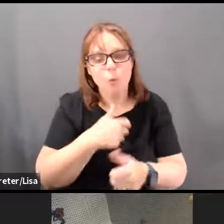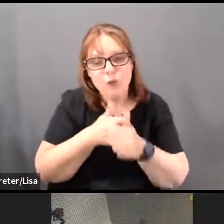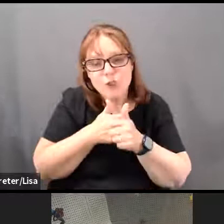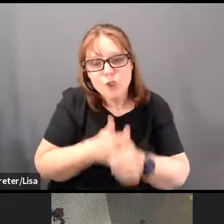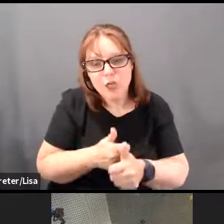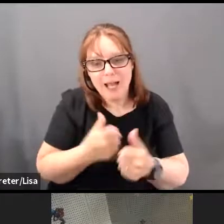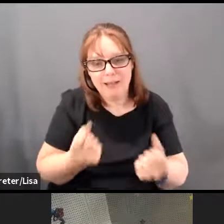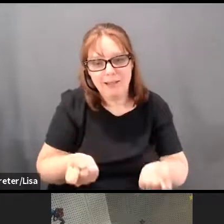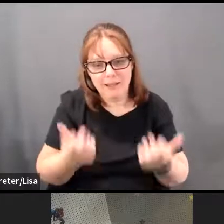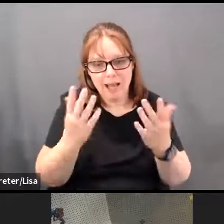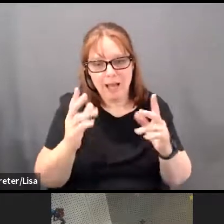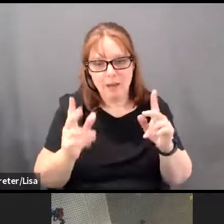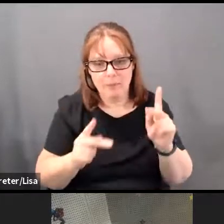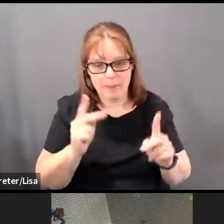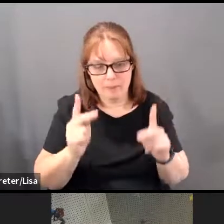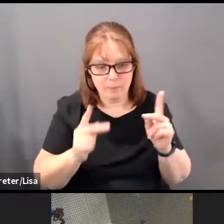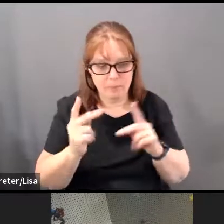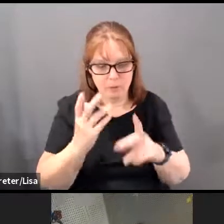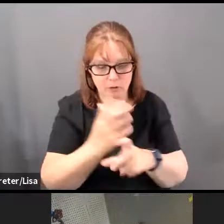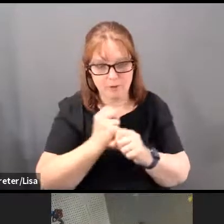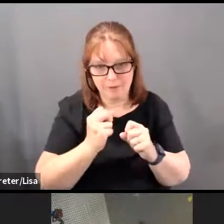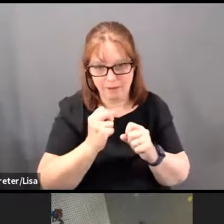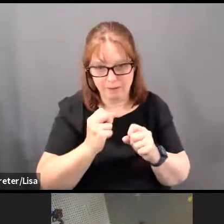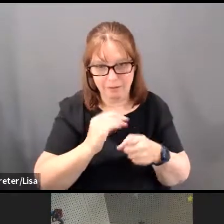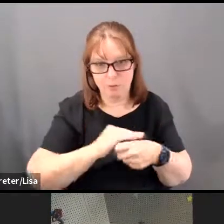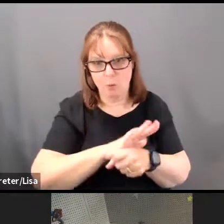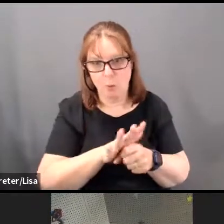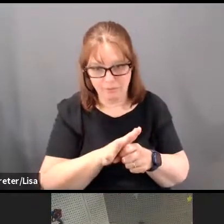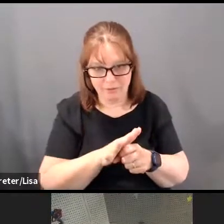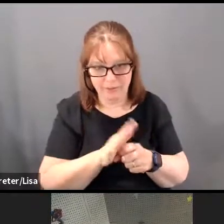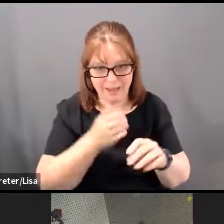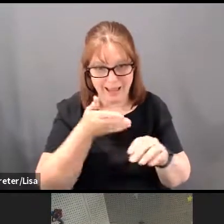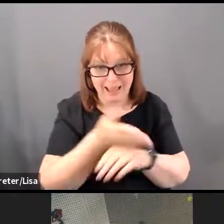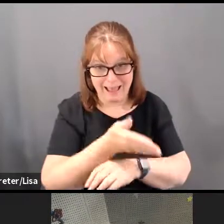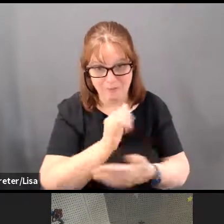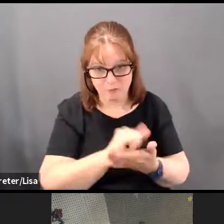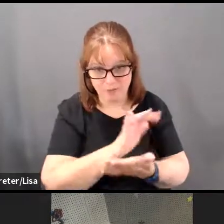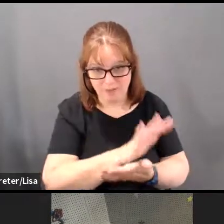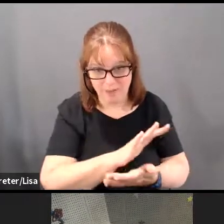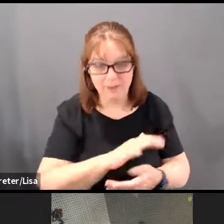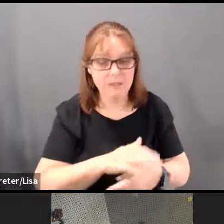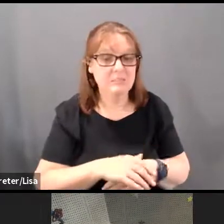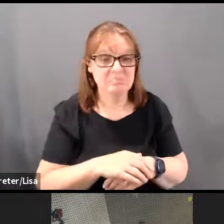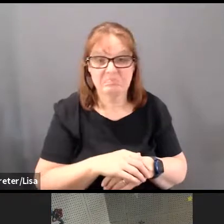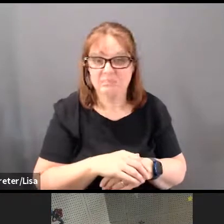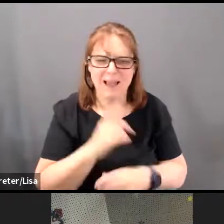we have. And they're very, very few. I think last time I looked, which was a couple weeks ago, was like